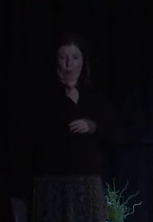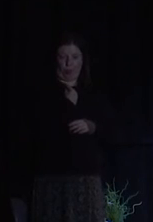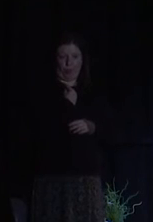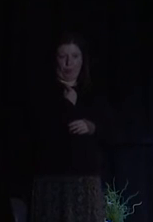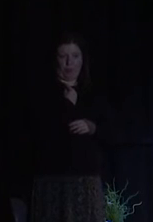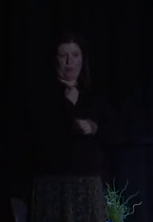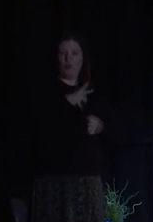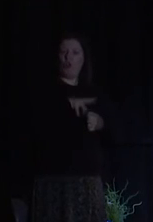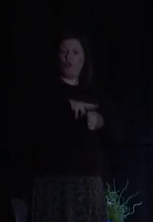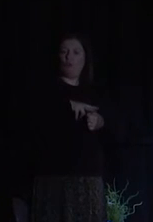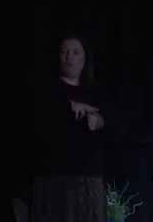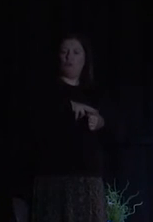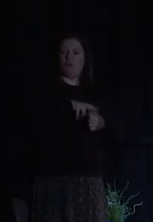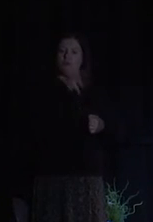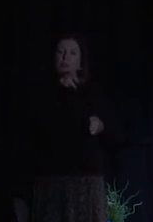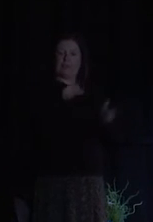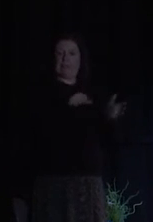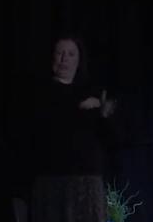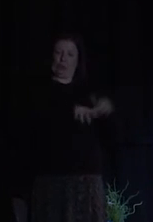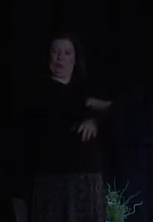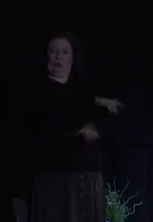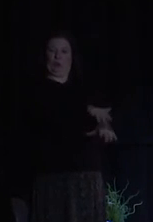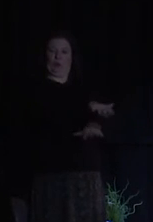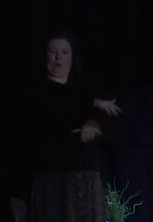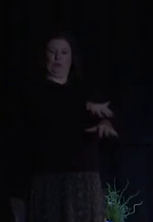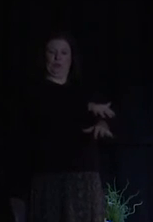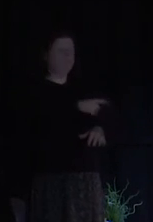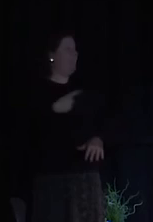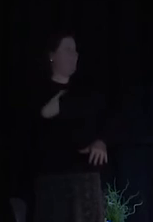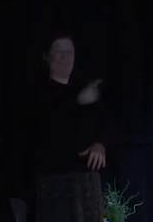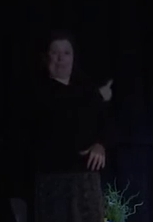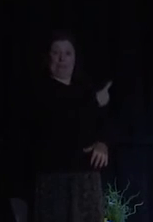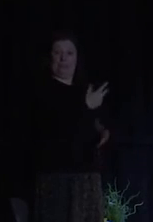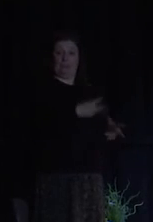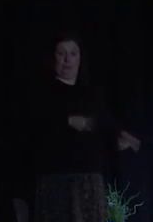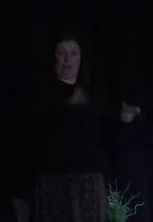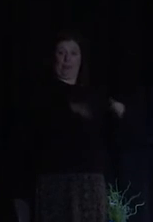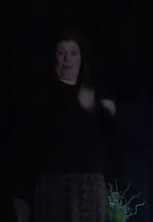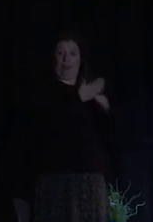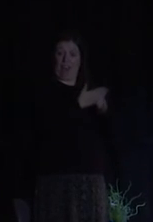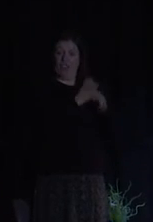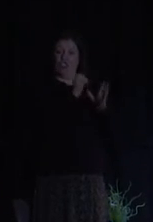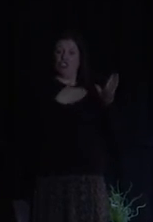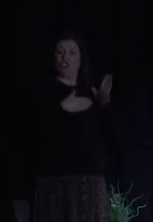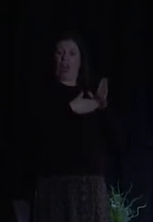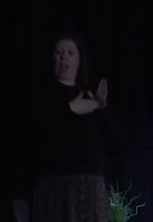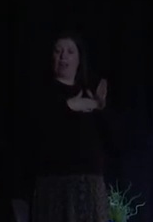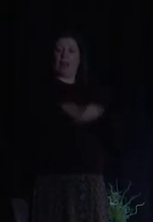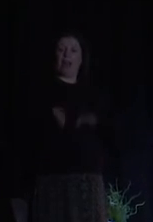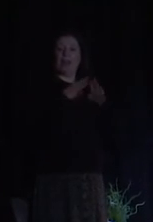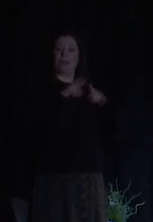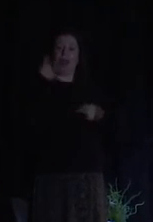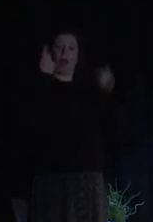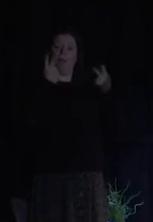a Brexit thing going on there. So this crazy Czech show ends with the Czech national anthem and the